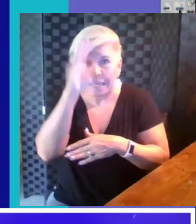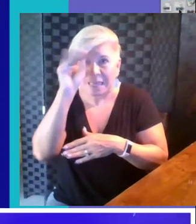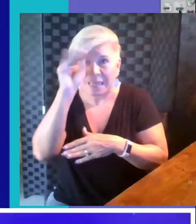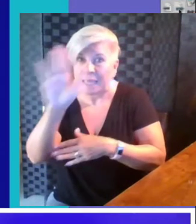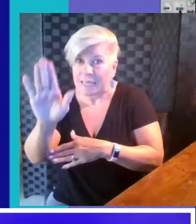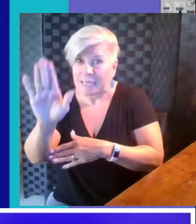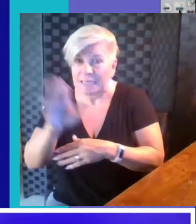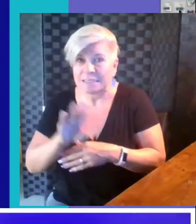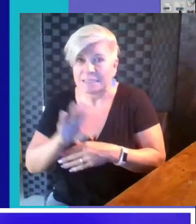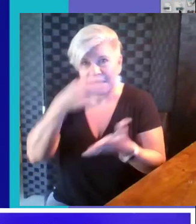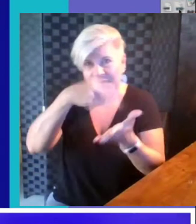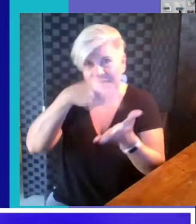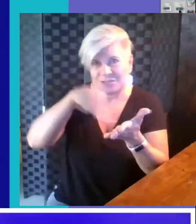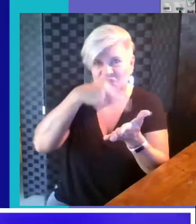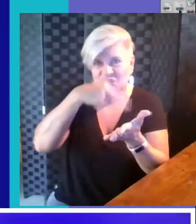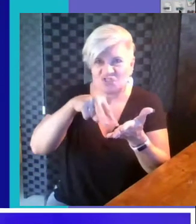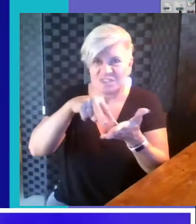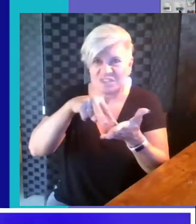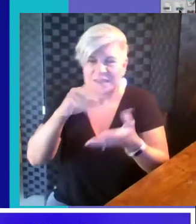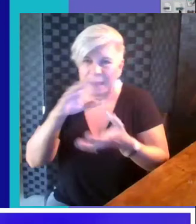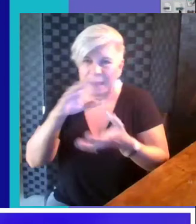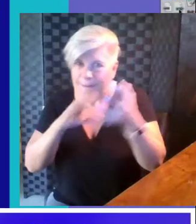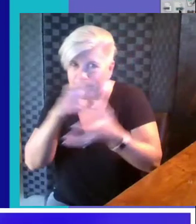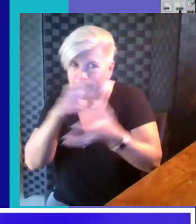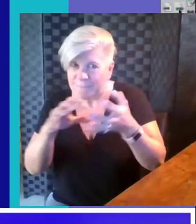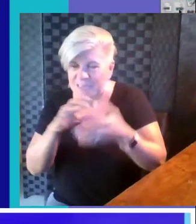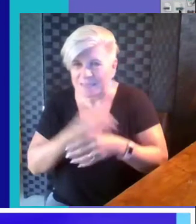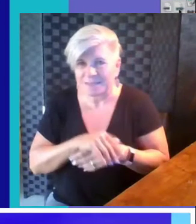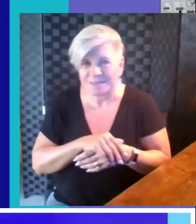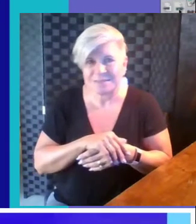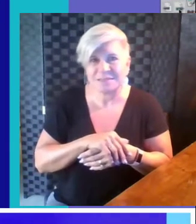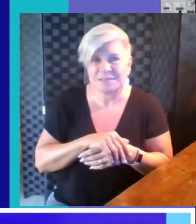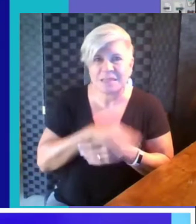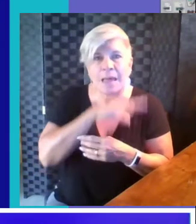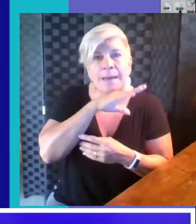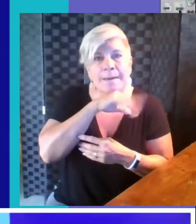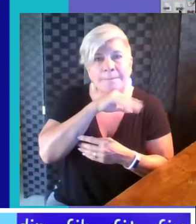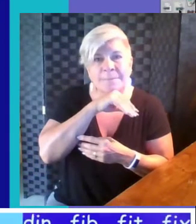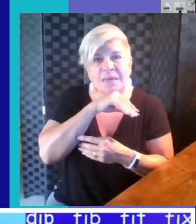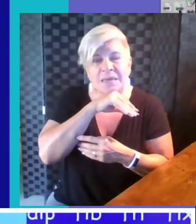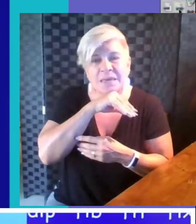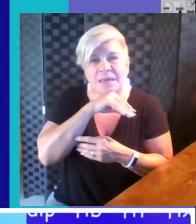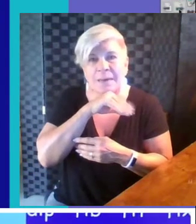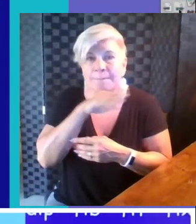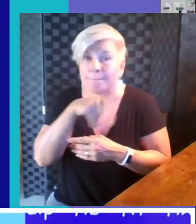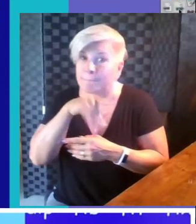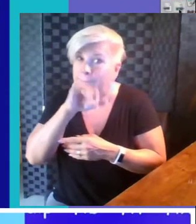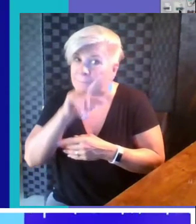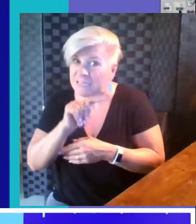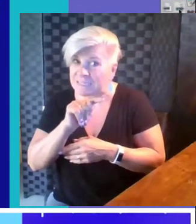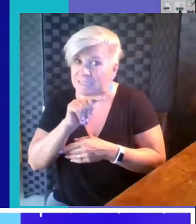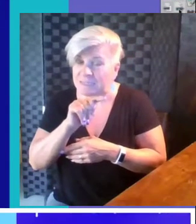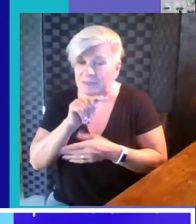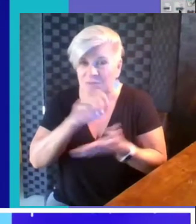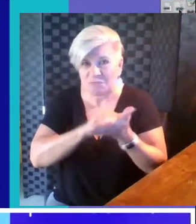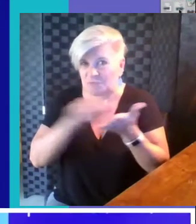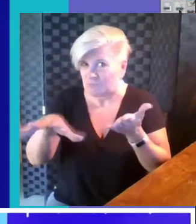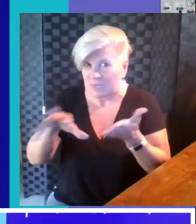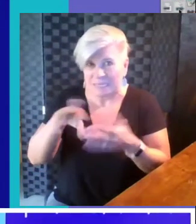him, his, jig, mix, pig,